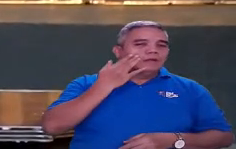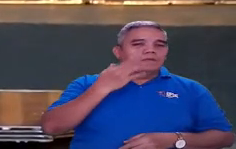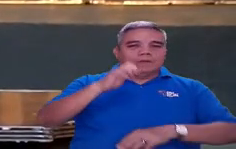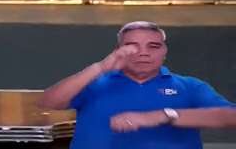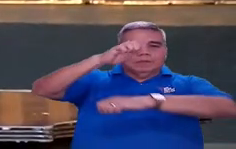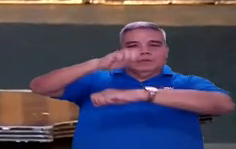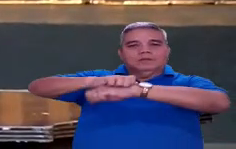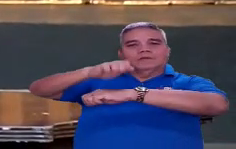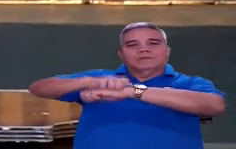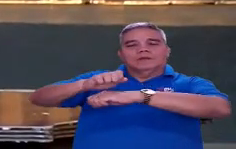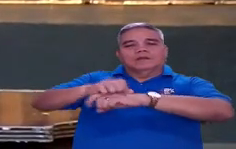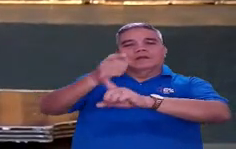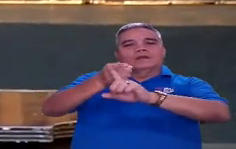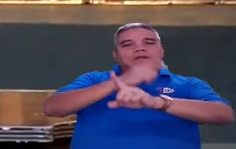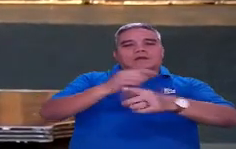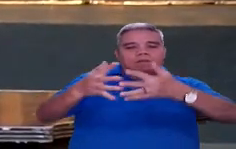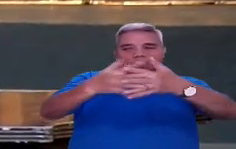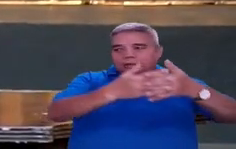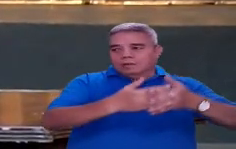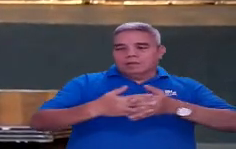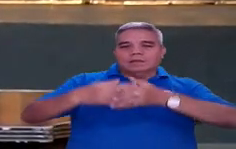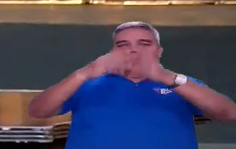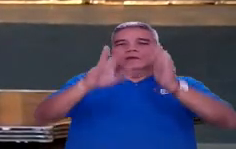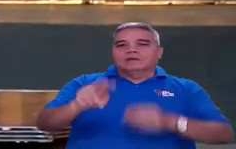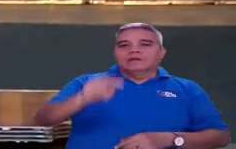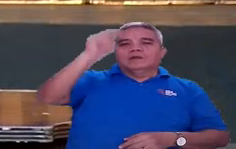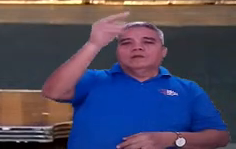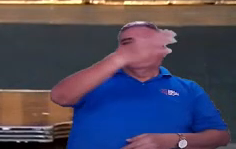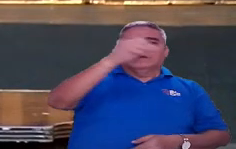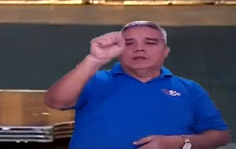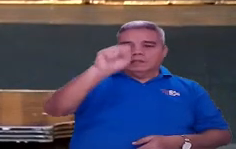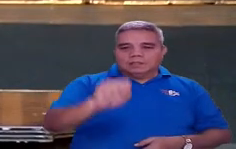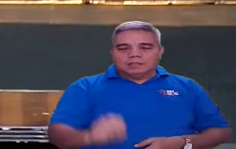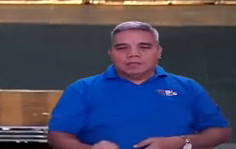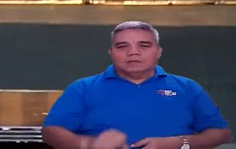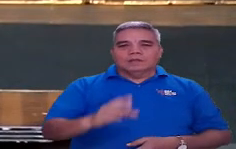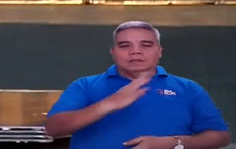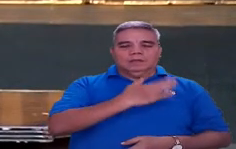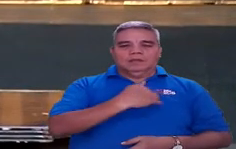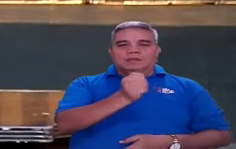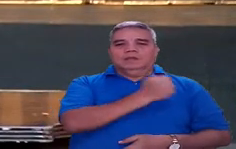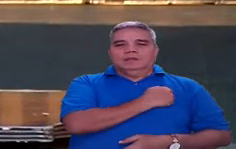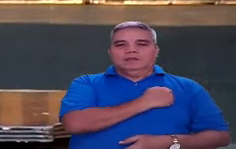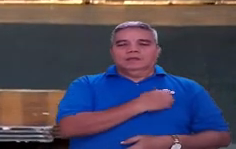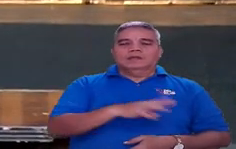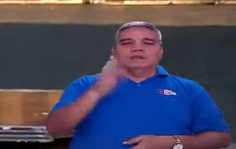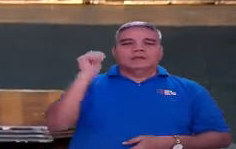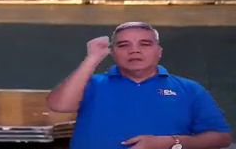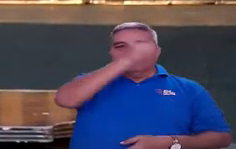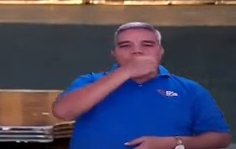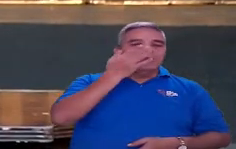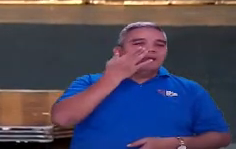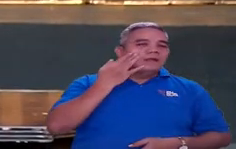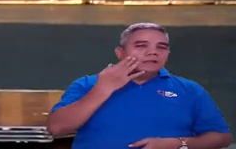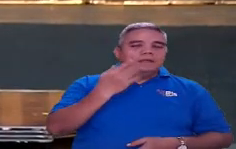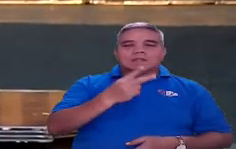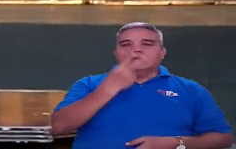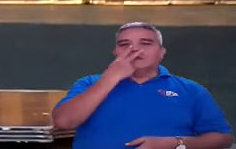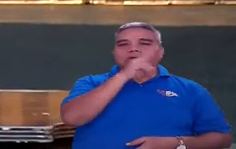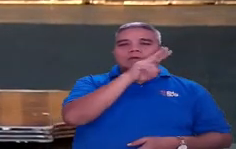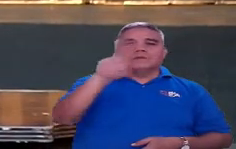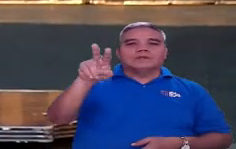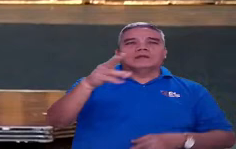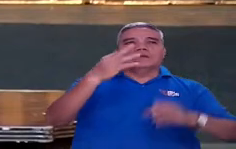from Europe, from the Americas, in the North and South America, in Canada, here in Asia. Thank you for tuning in,